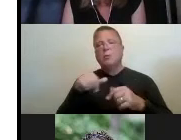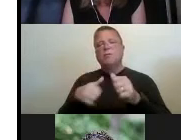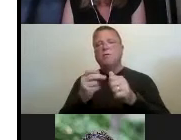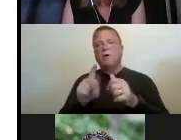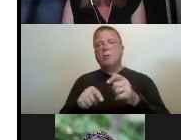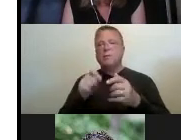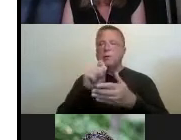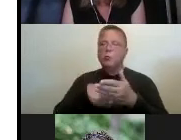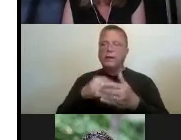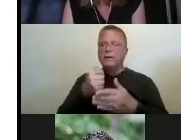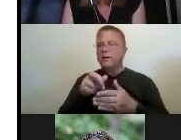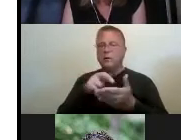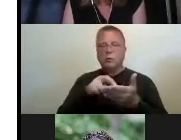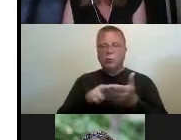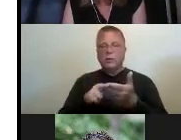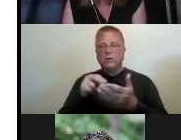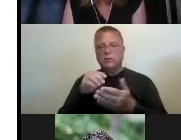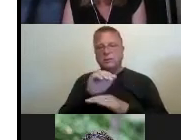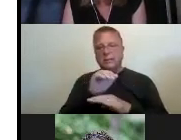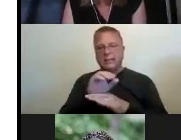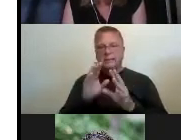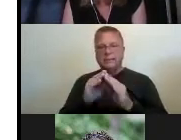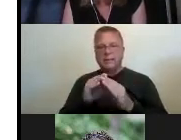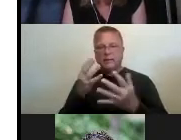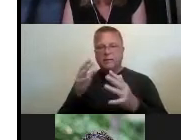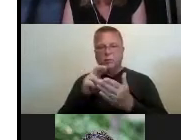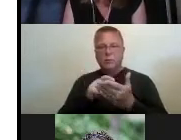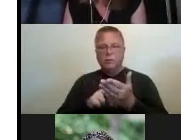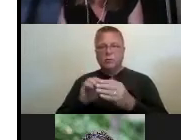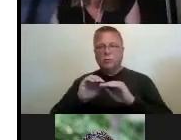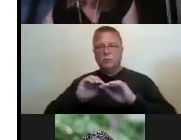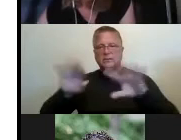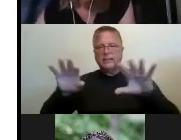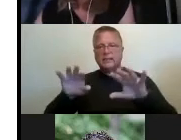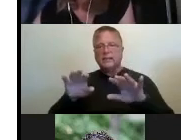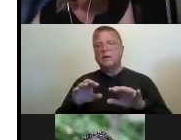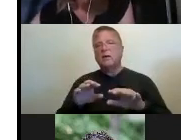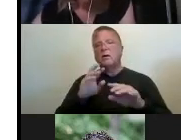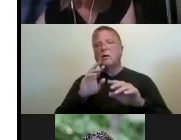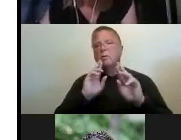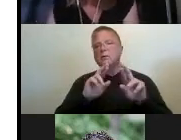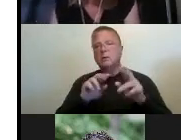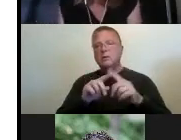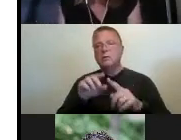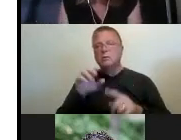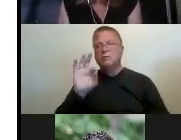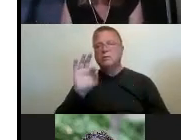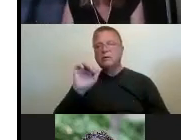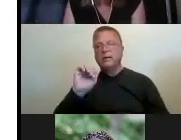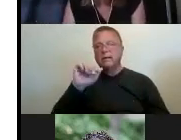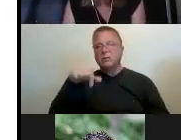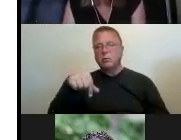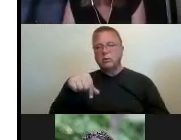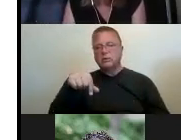who registered to tonight's meeting. We will send out responses to frequently asked questions, as well as putting them on our